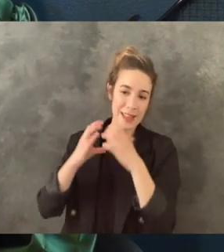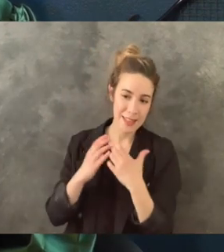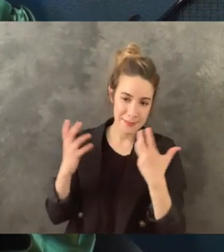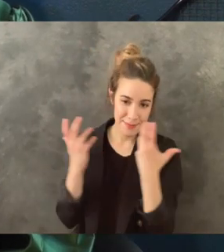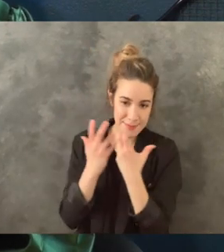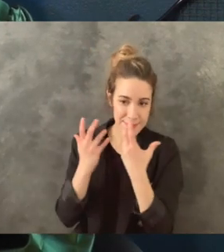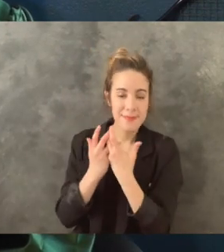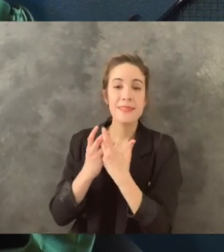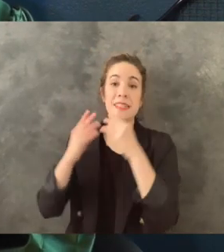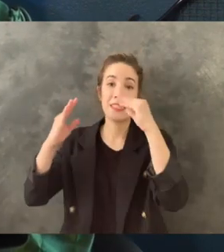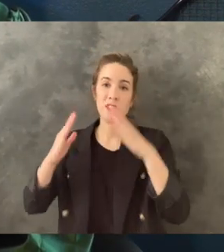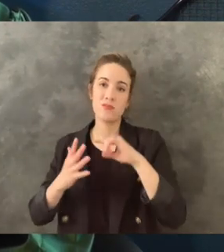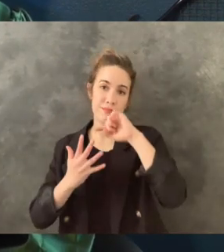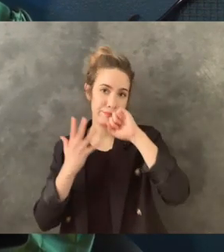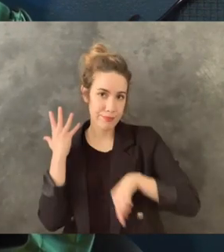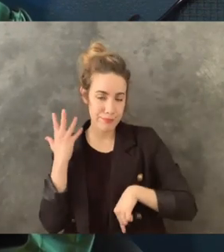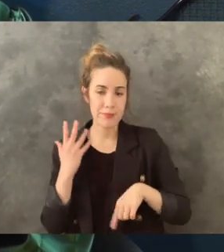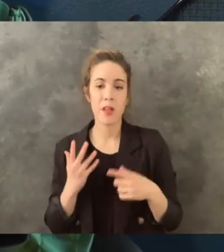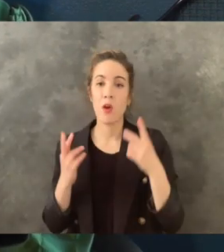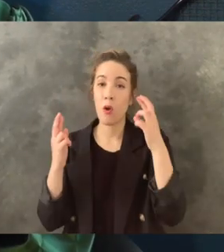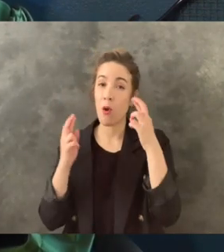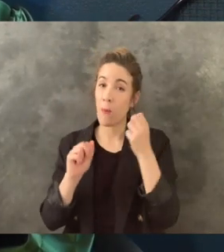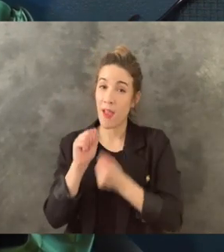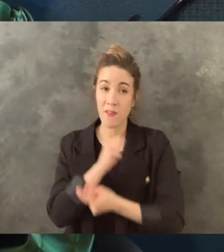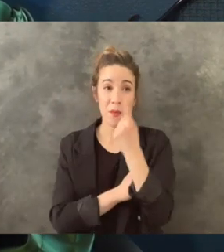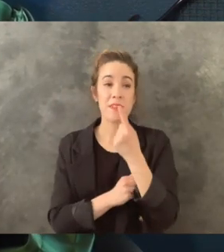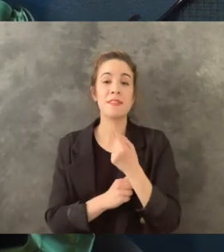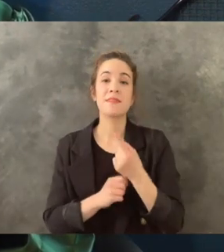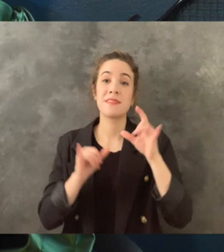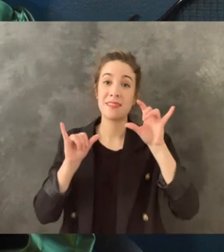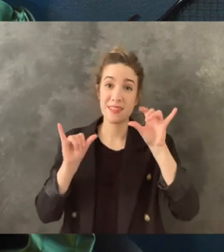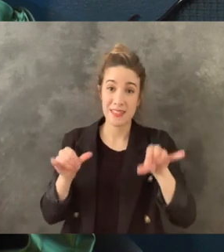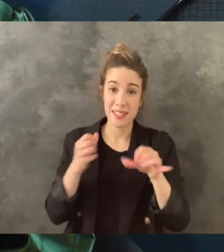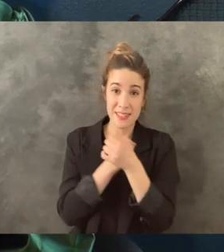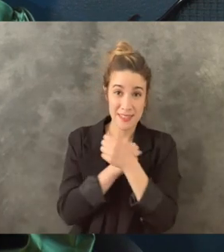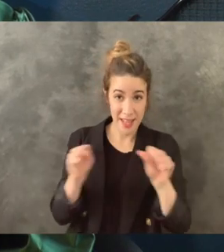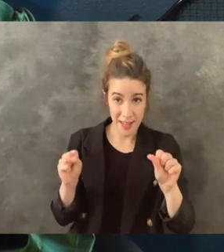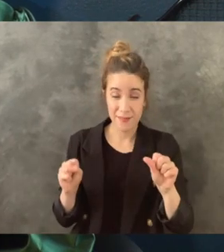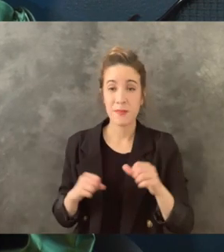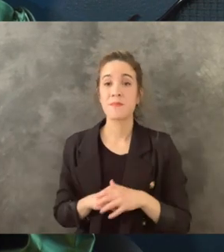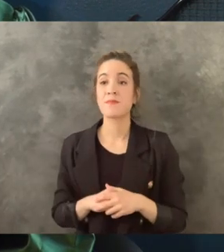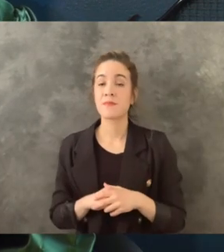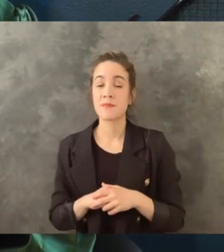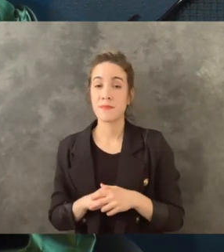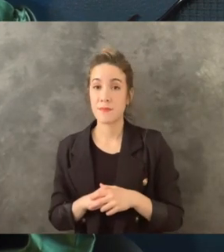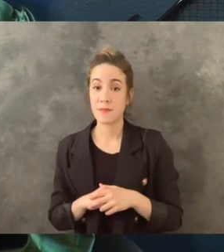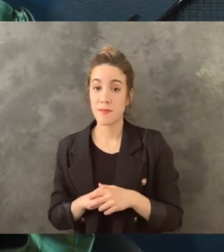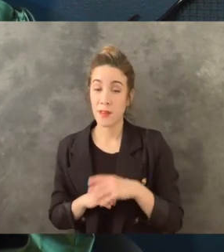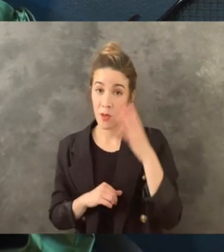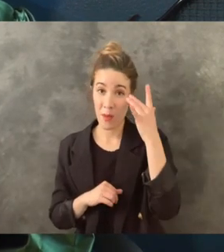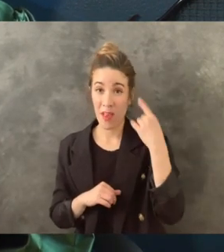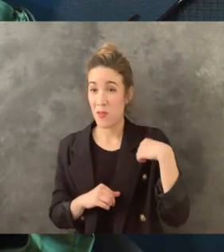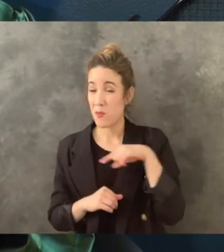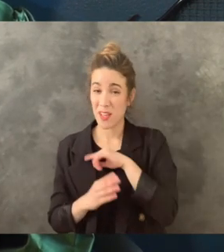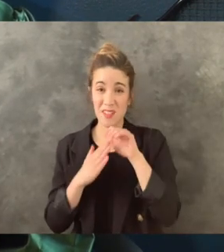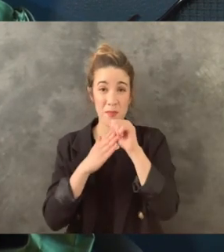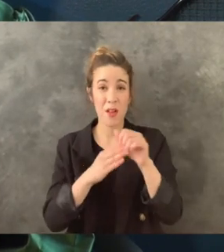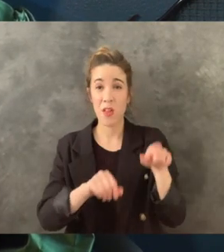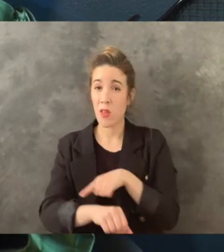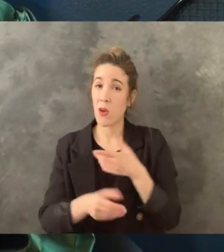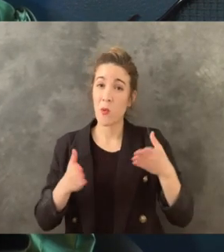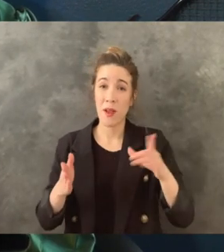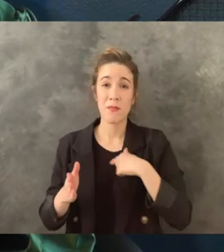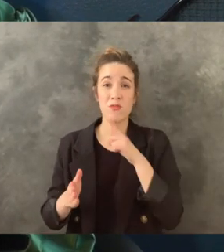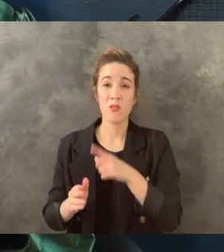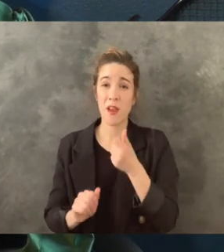witnessed the class of 2020 get to where we are today. I hope everyone's staying safe, given the current situation we're in, because we've come a long way, and